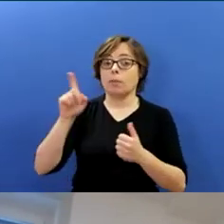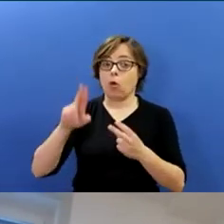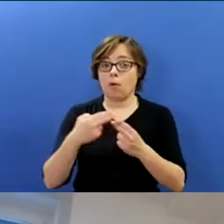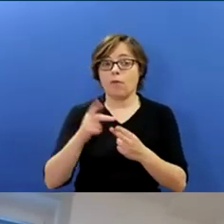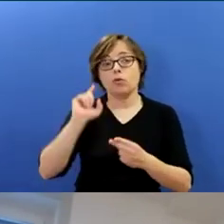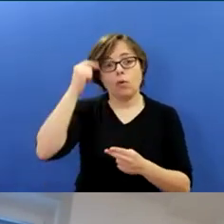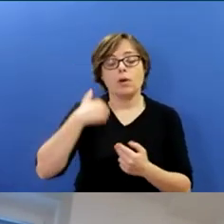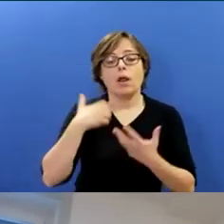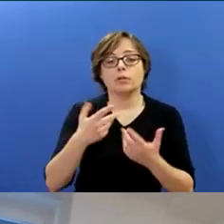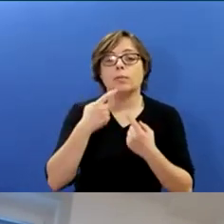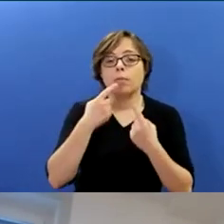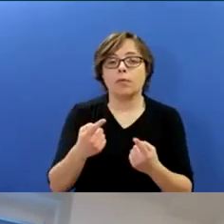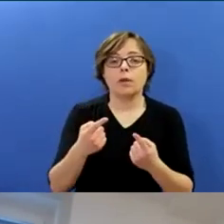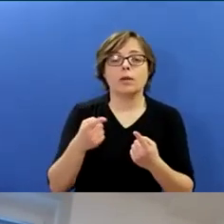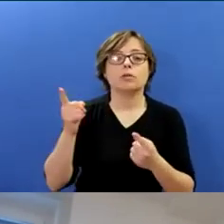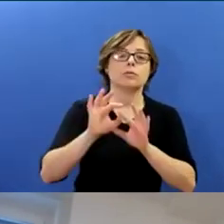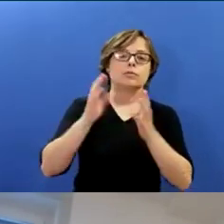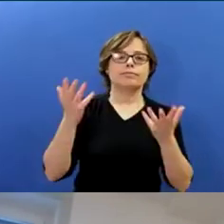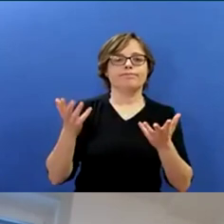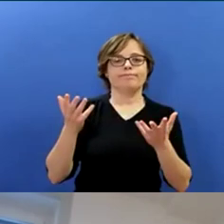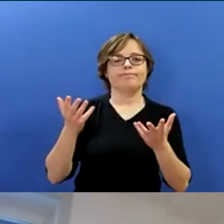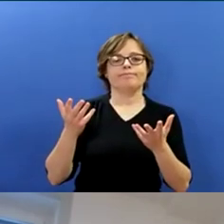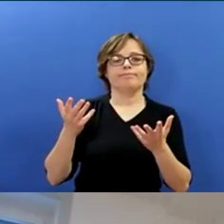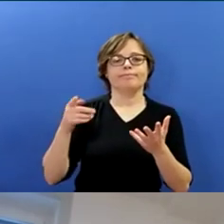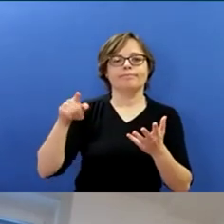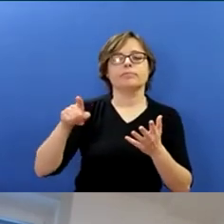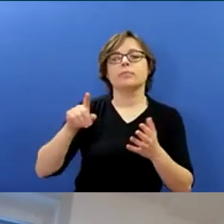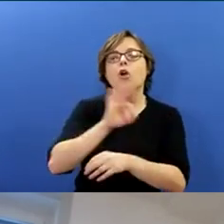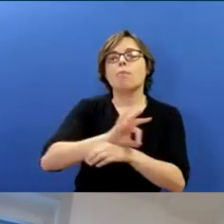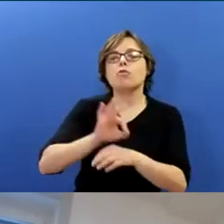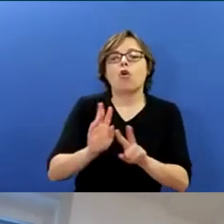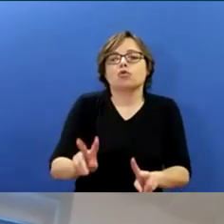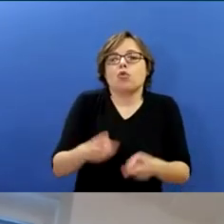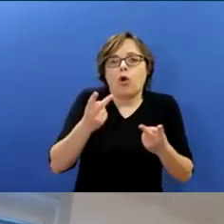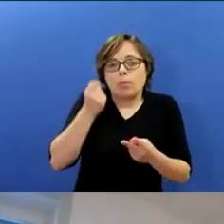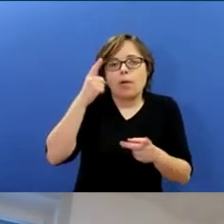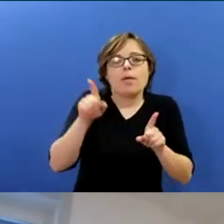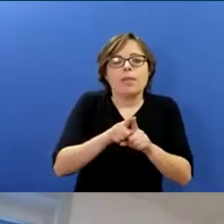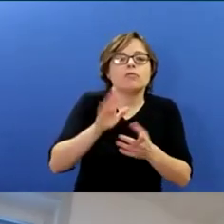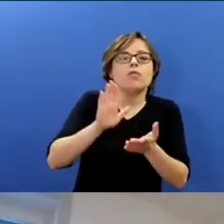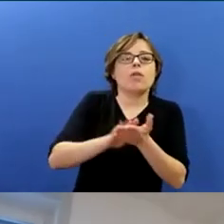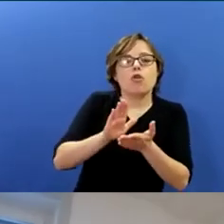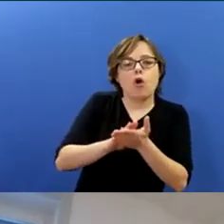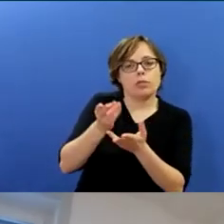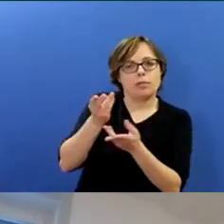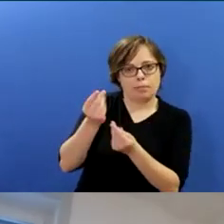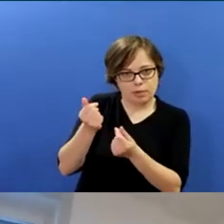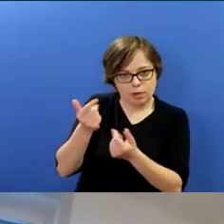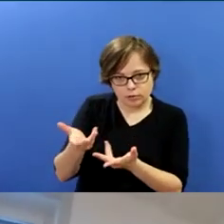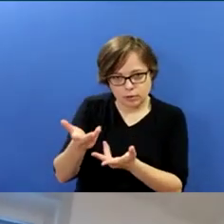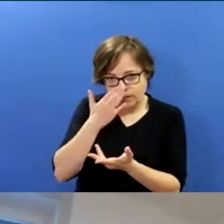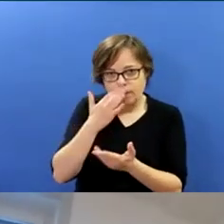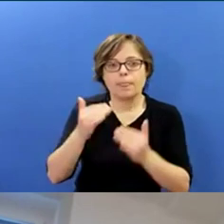strategic framework this project comes from, and also about the prize money, and especially about the institutions that make this